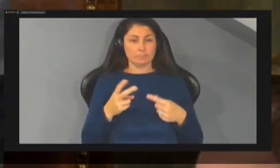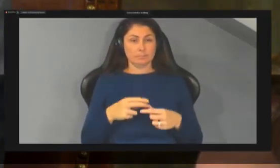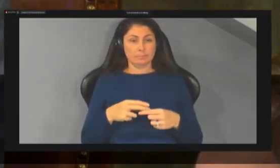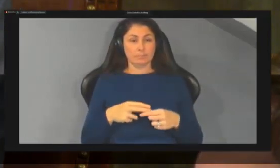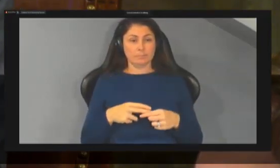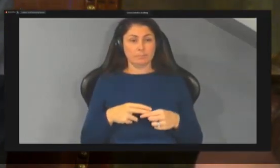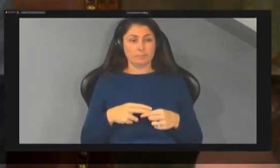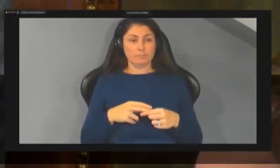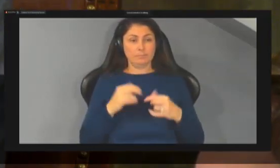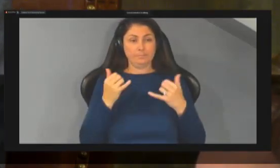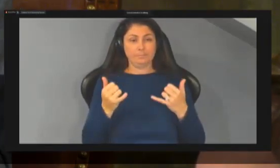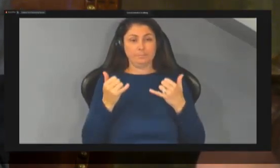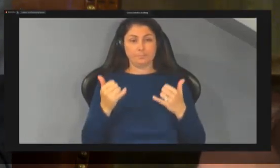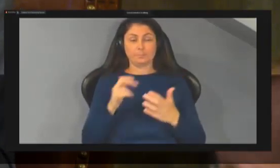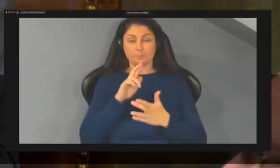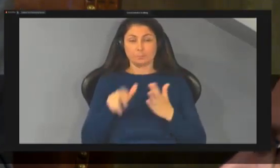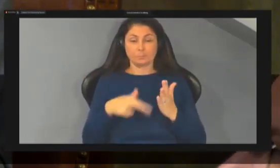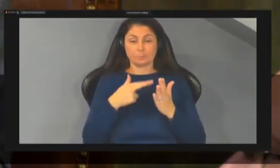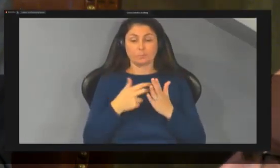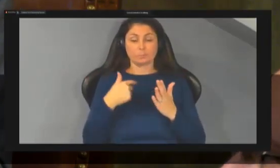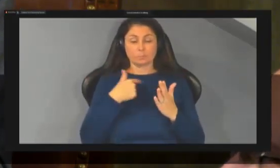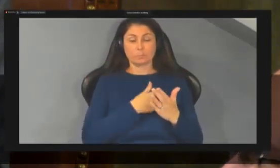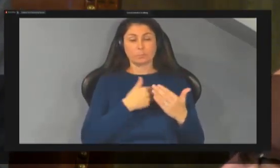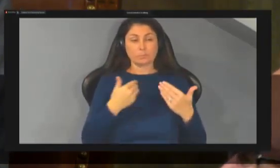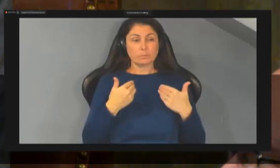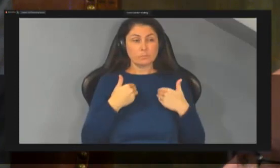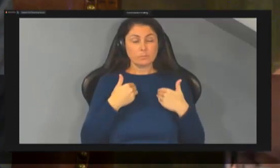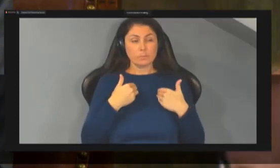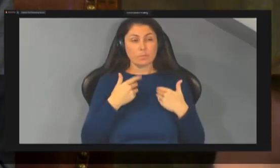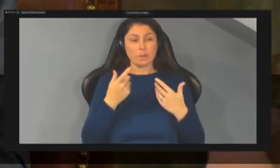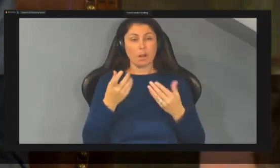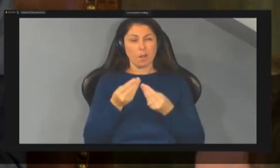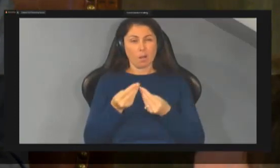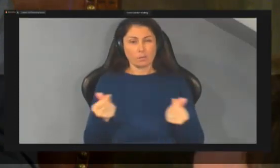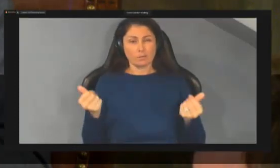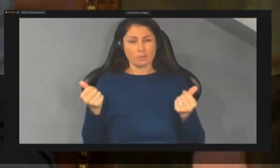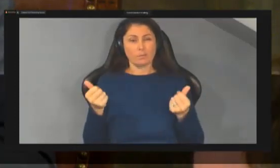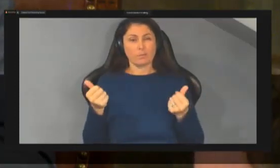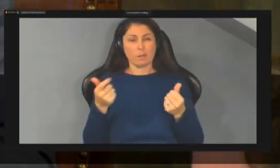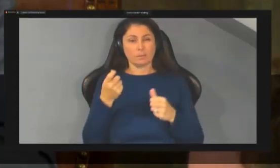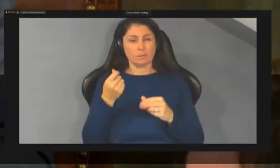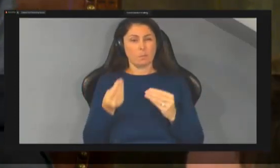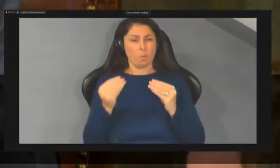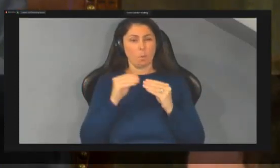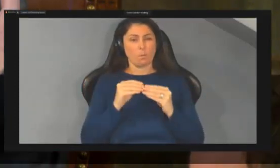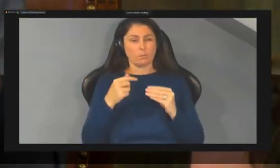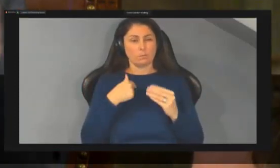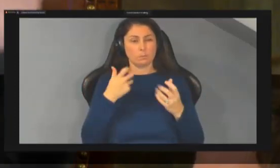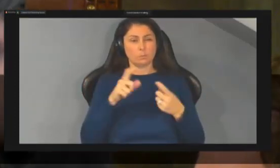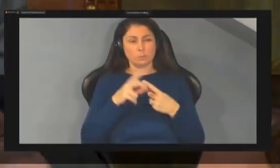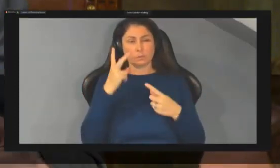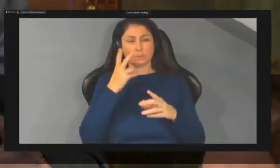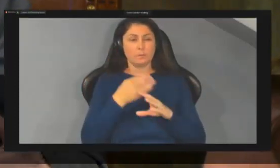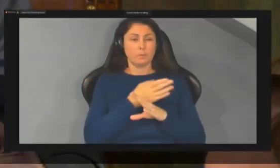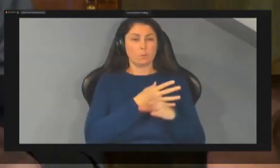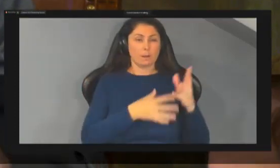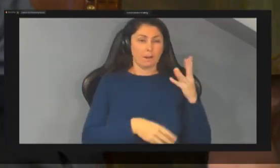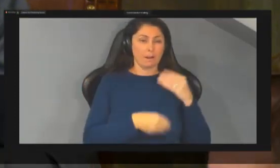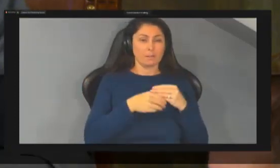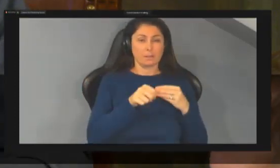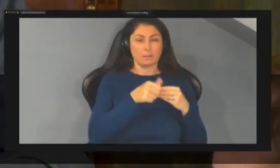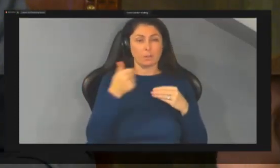the current role that we have kind of get solidified a little more. That's what I would like to see before adding an additional